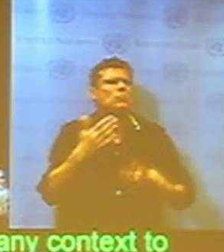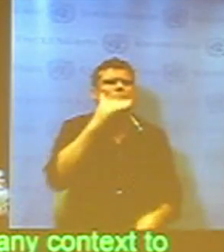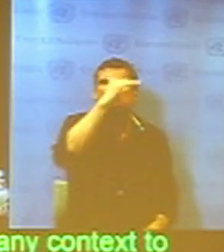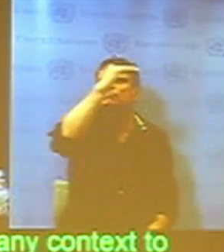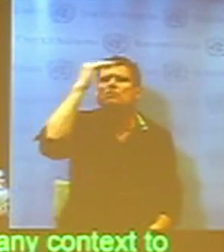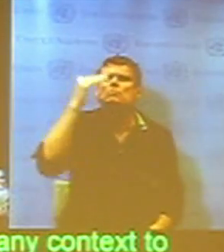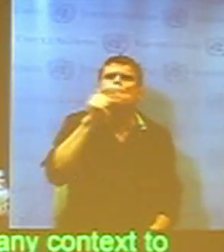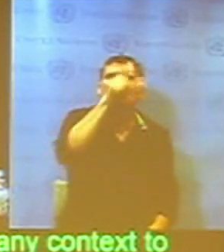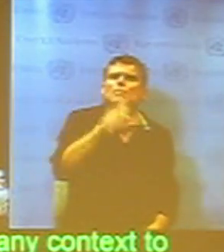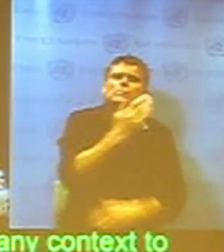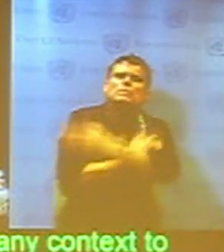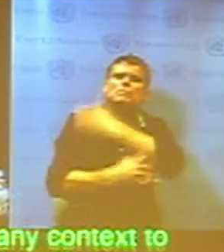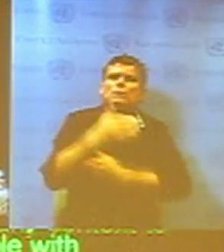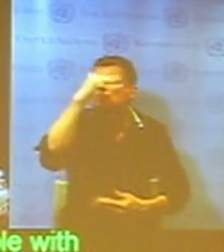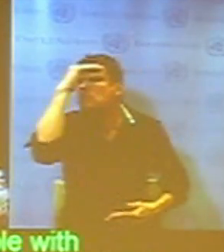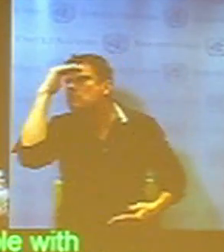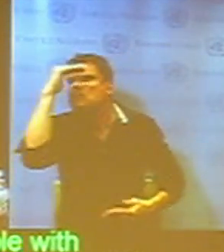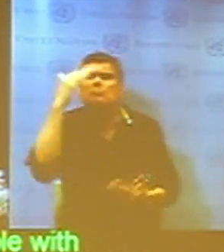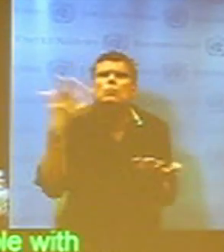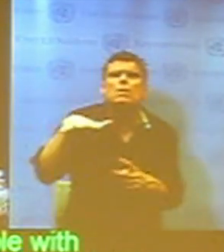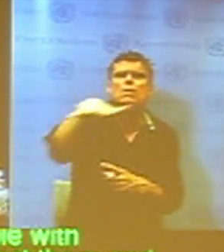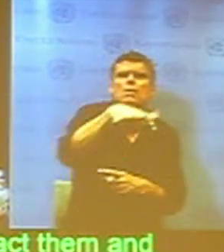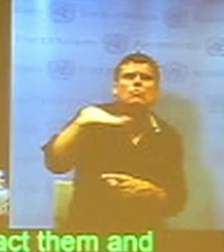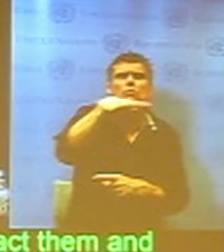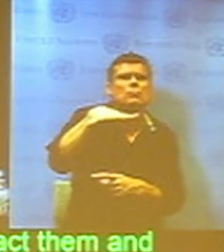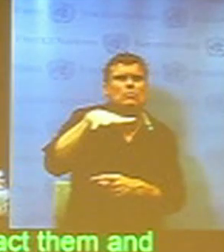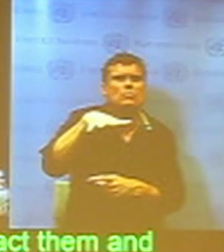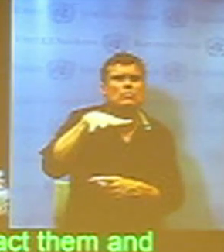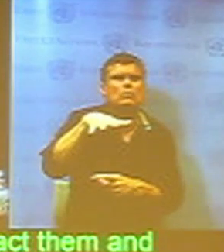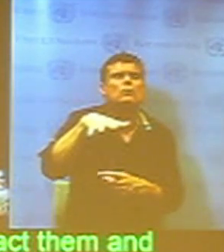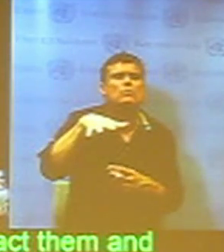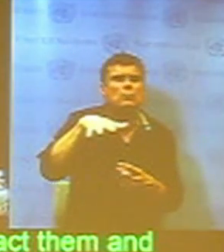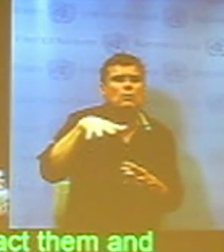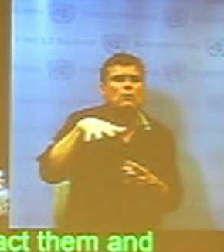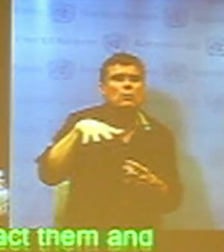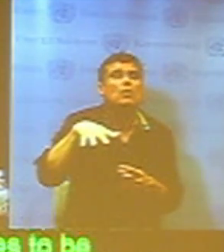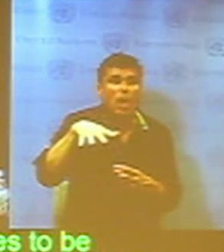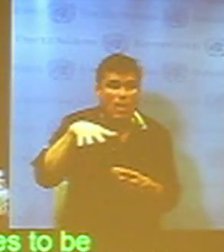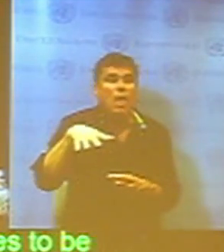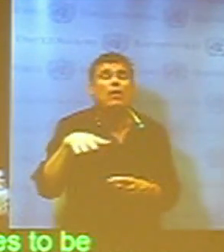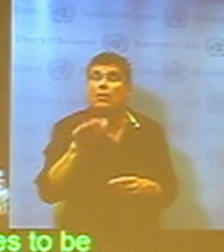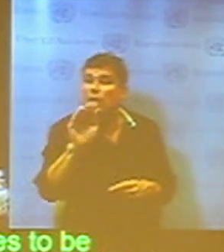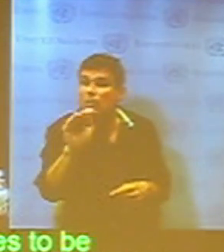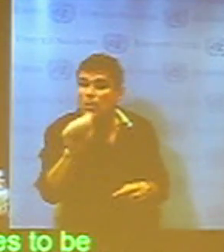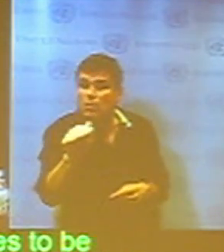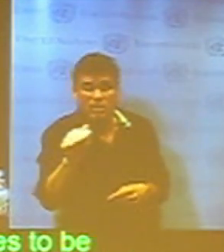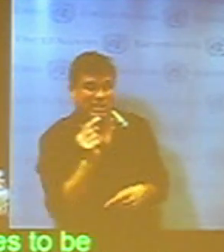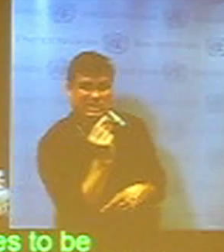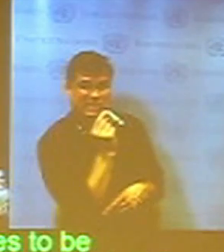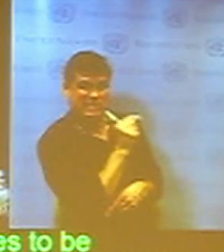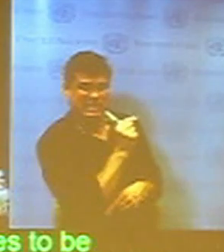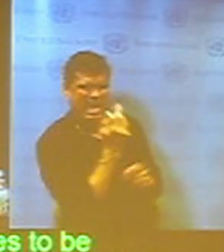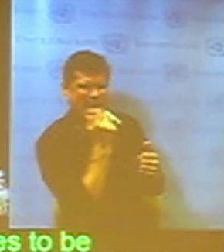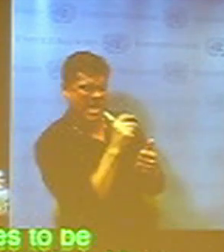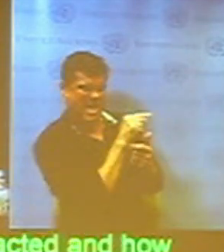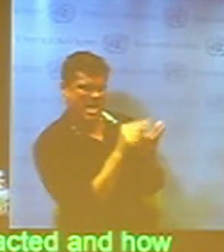for the people with disabilities to be aware that they will be contacted and how to engage directly in the humanitarian action.